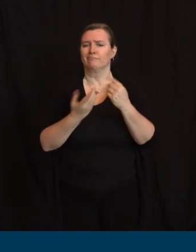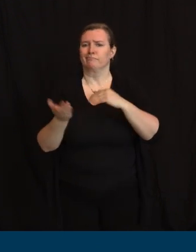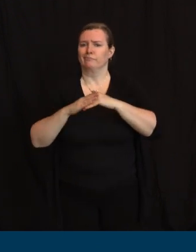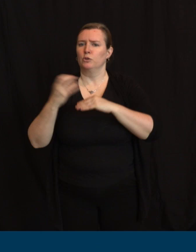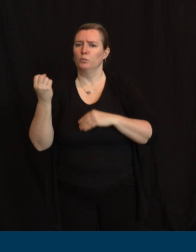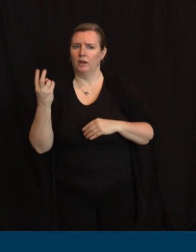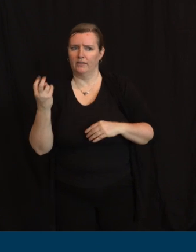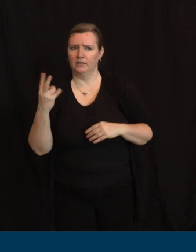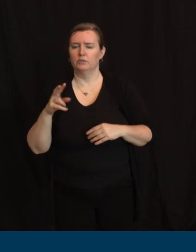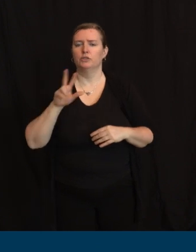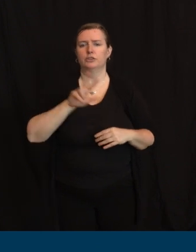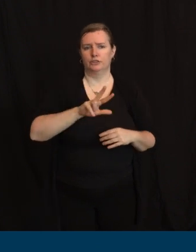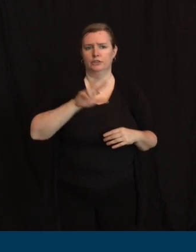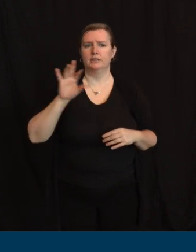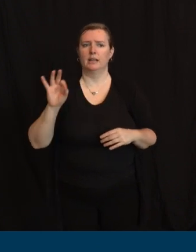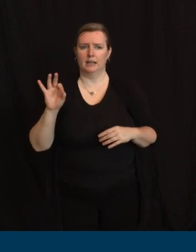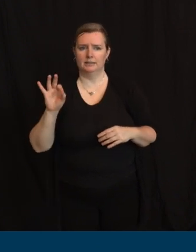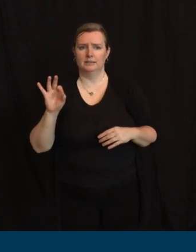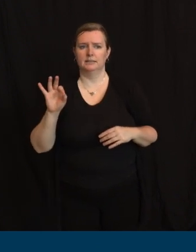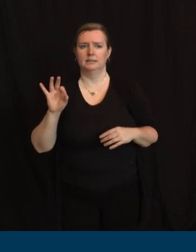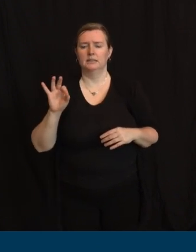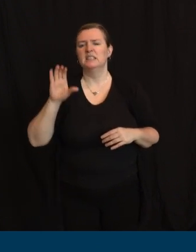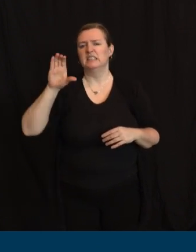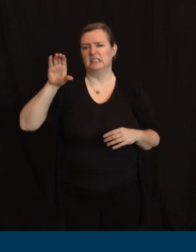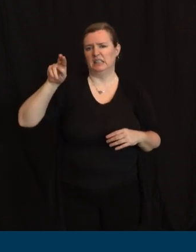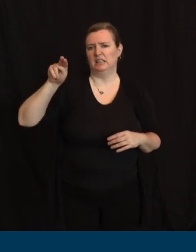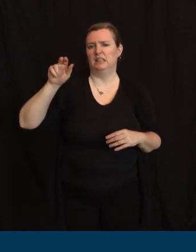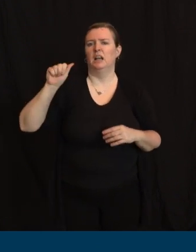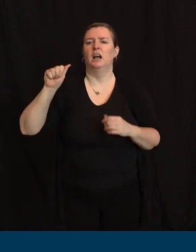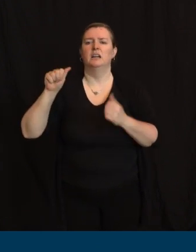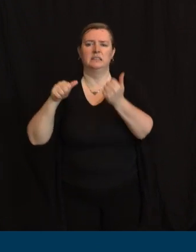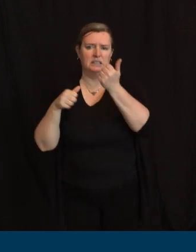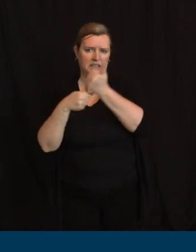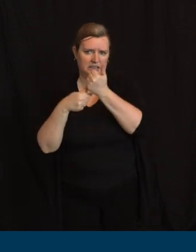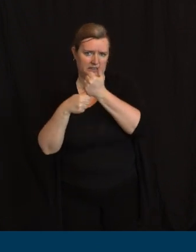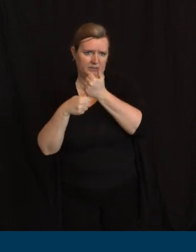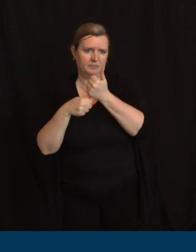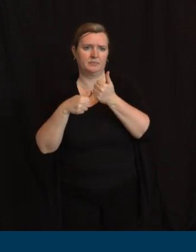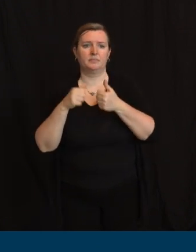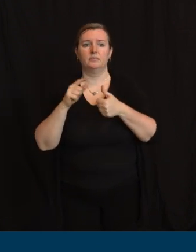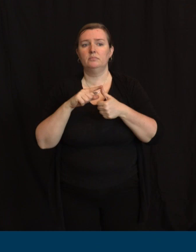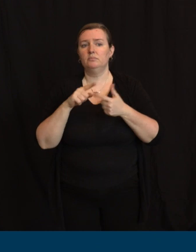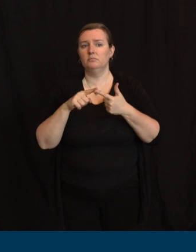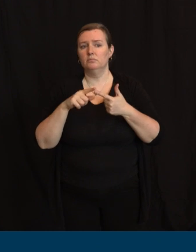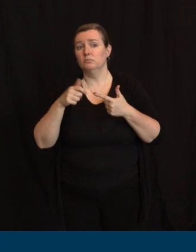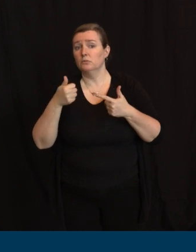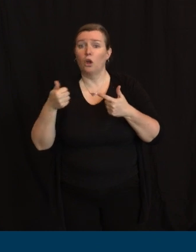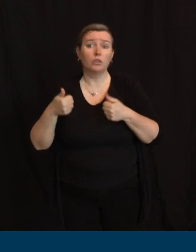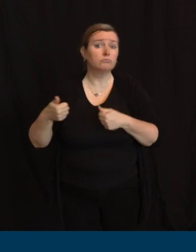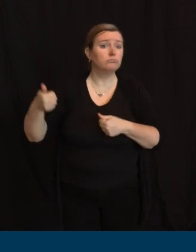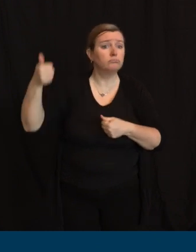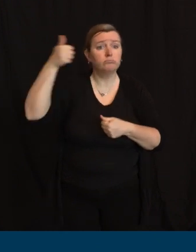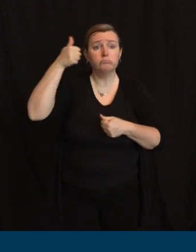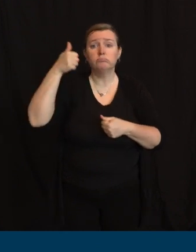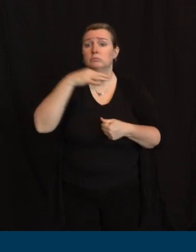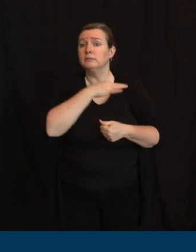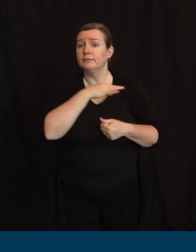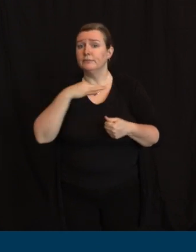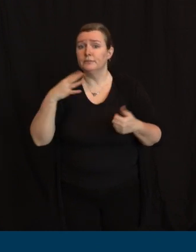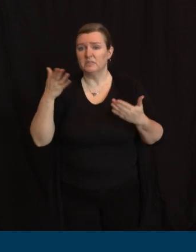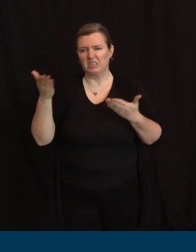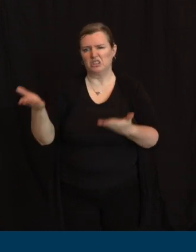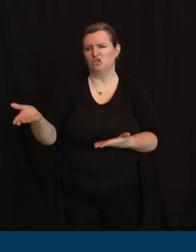40. Additional administrative personnel are now on site, and they have provided for